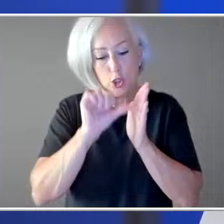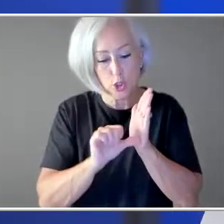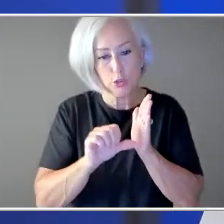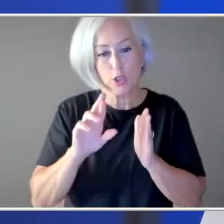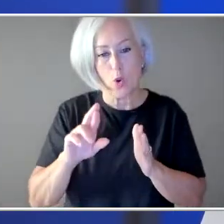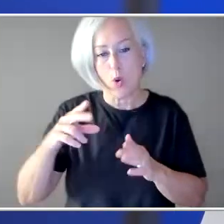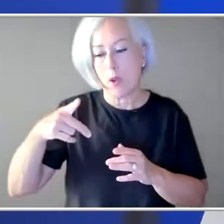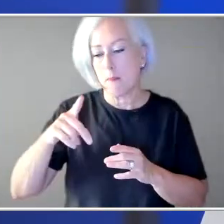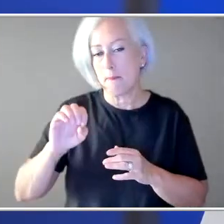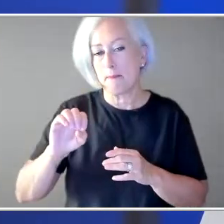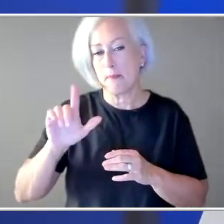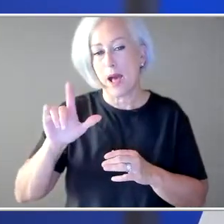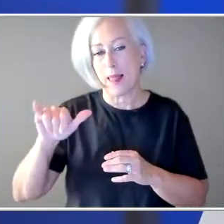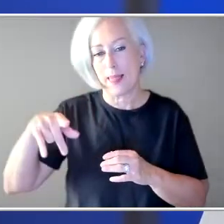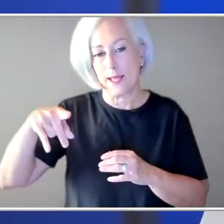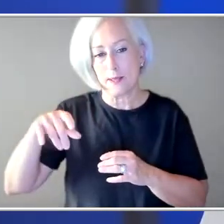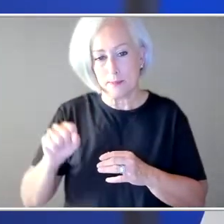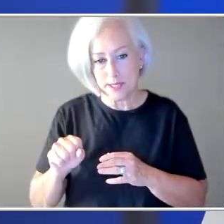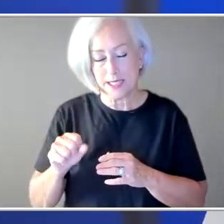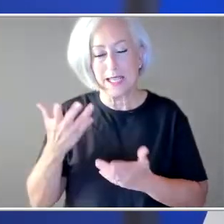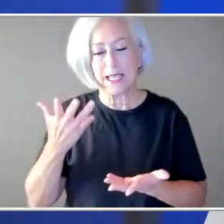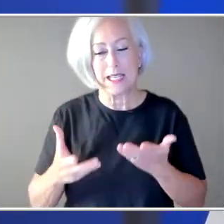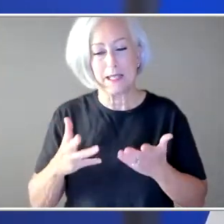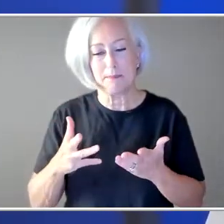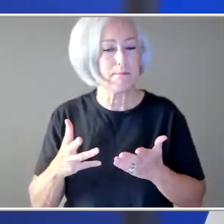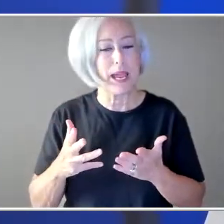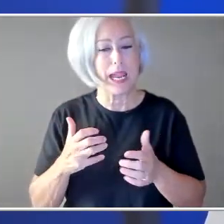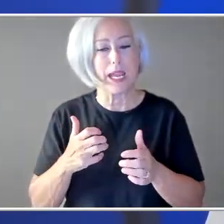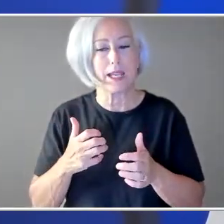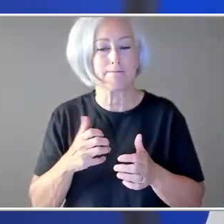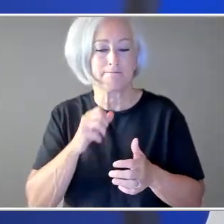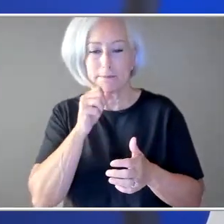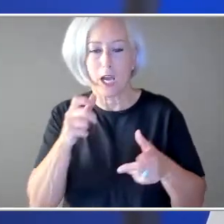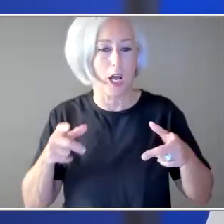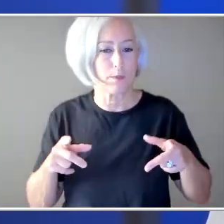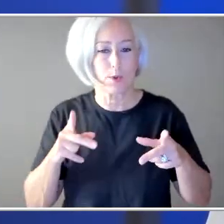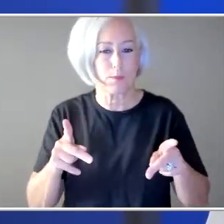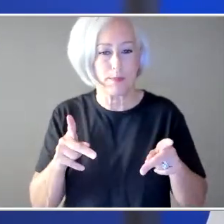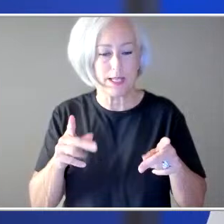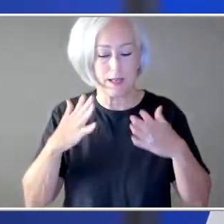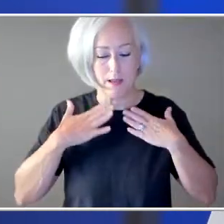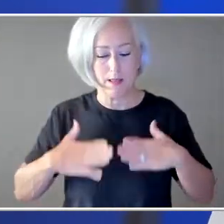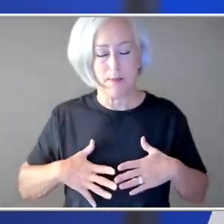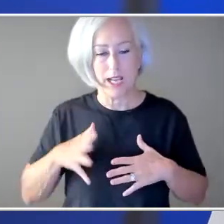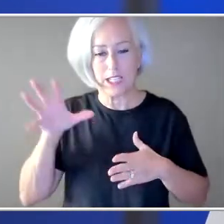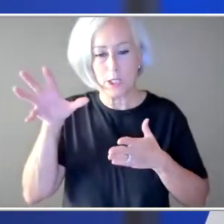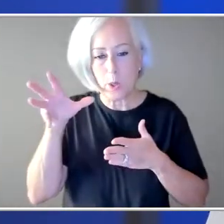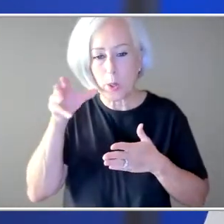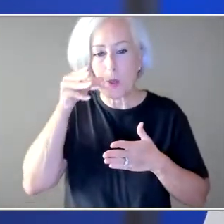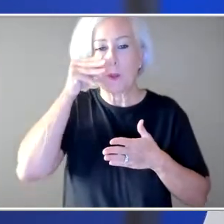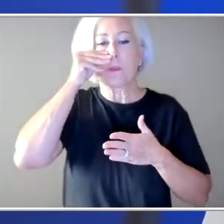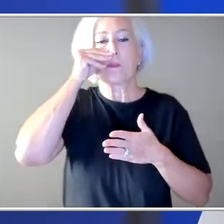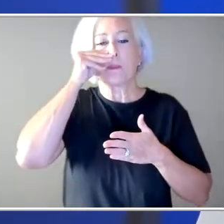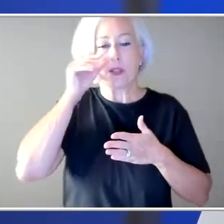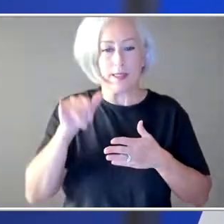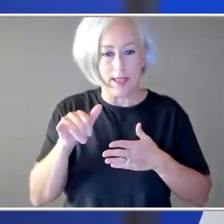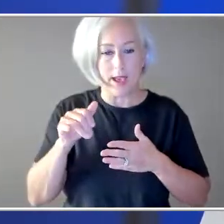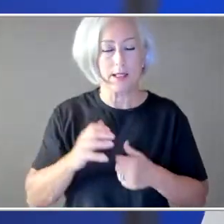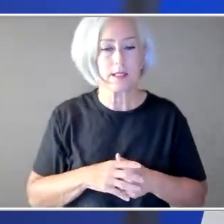could affect absorption. But when they approved the Neffy based